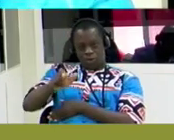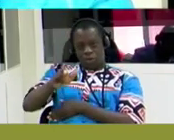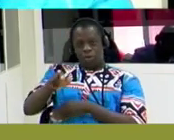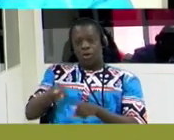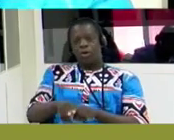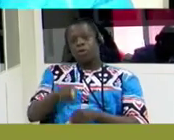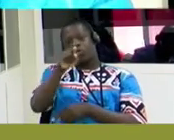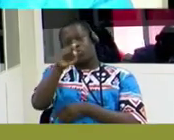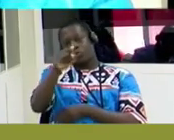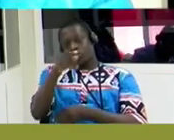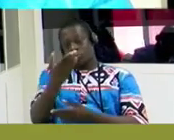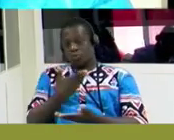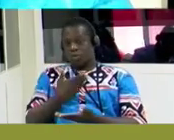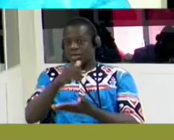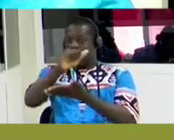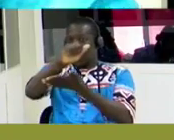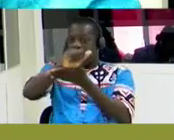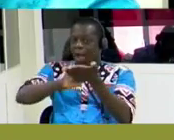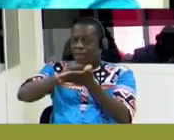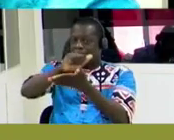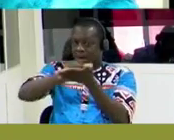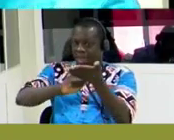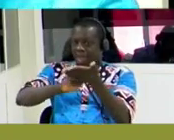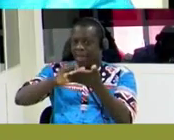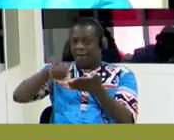to apply for amnesty.